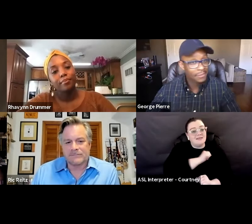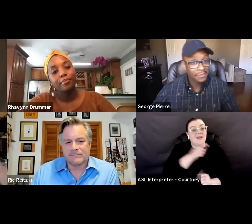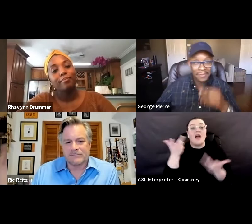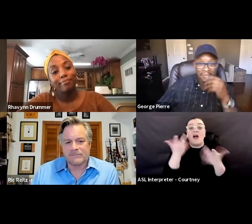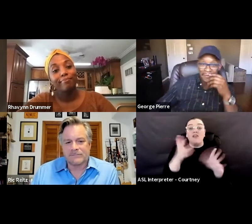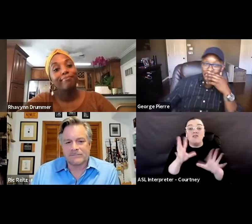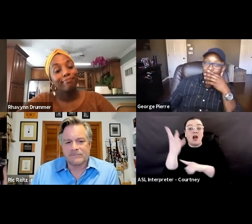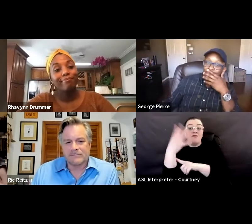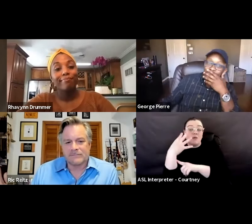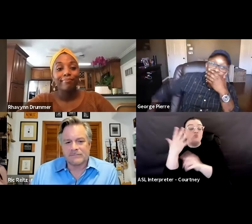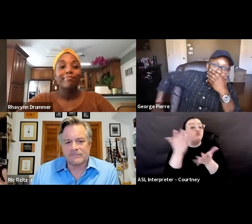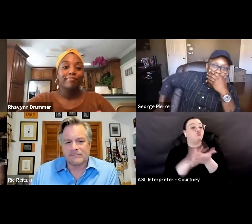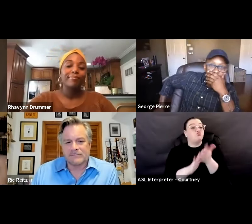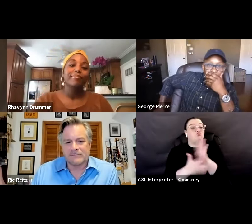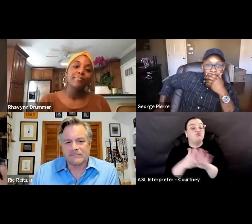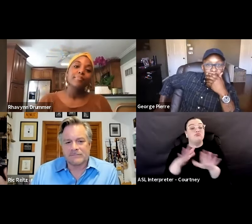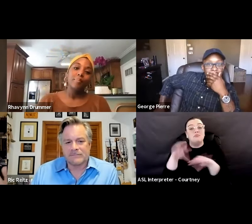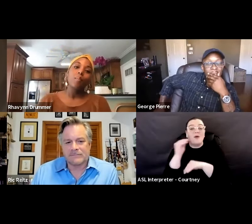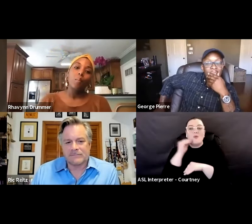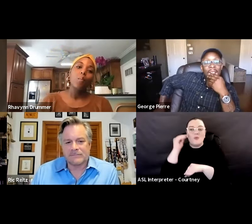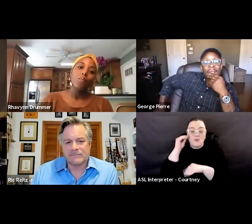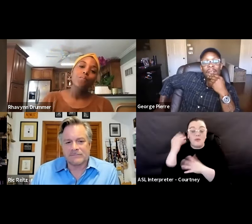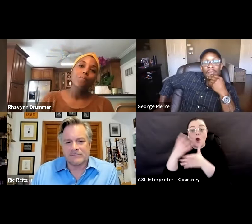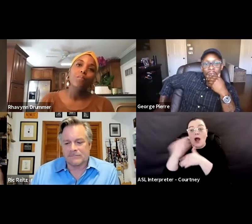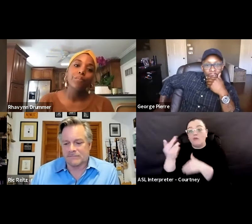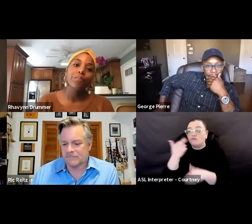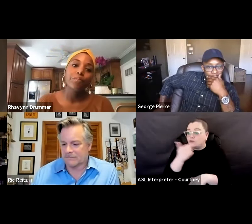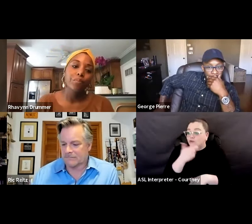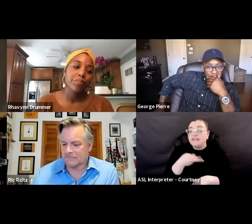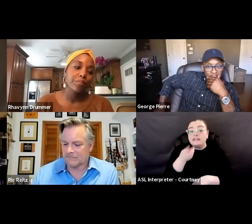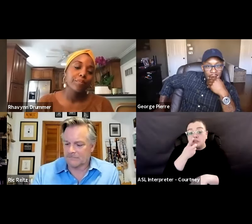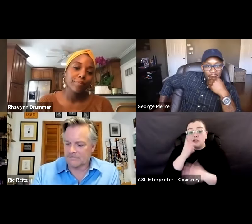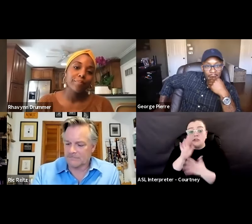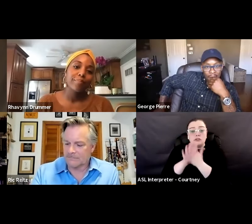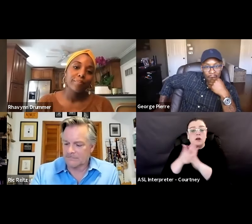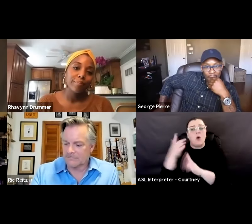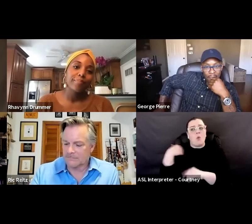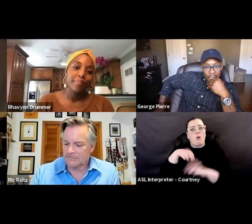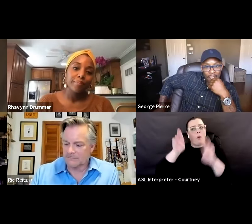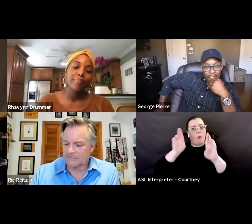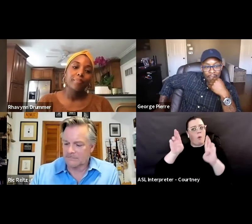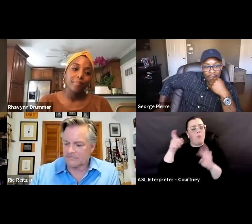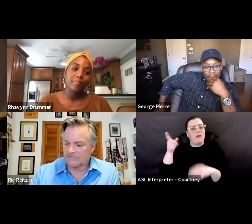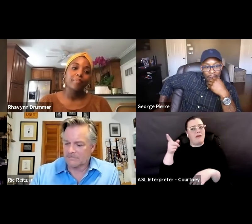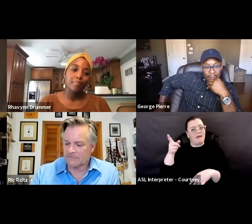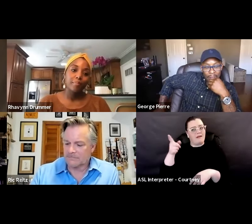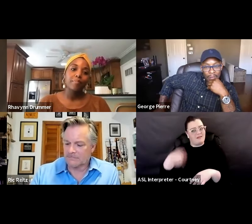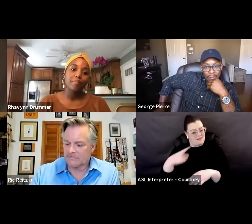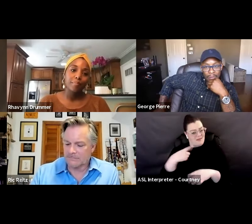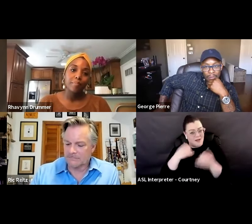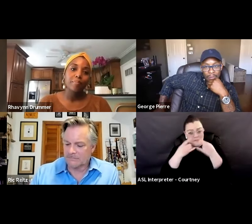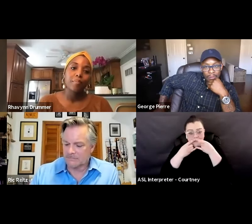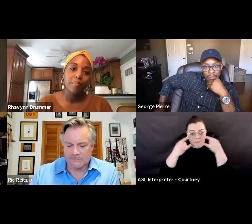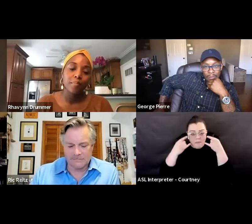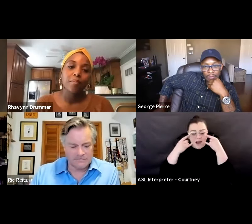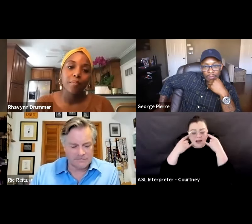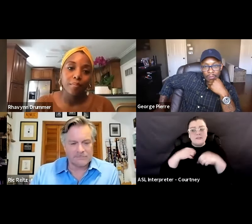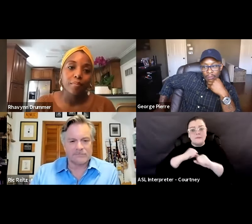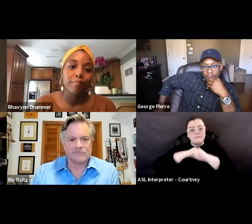go, they're living their normal everyday lives. We hope that they are wearing masks and they're being protective everywhere they go, but